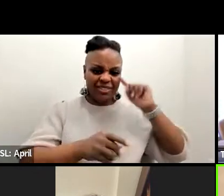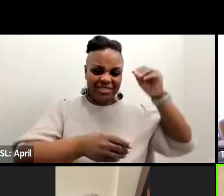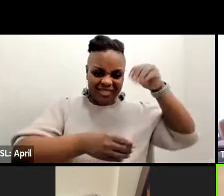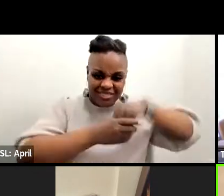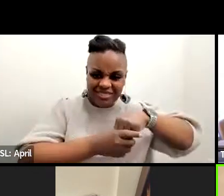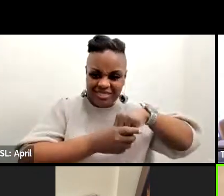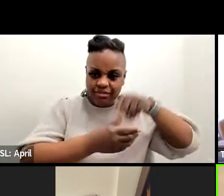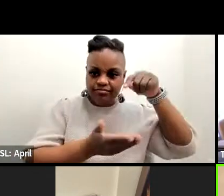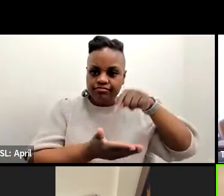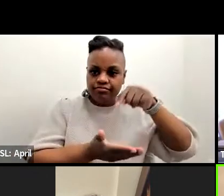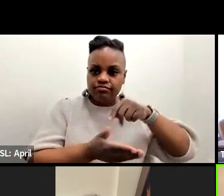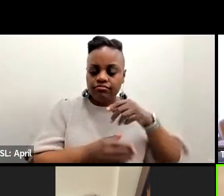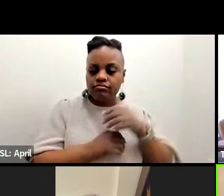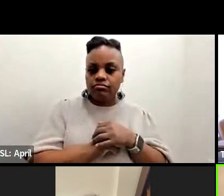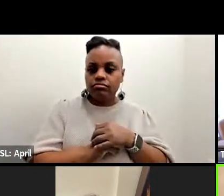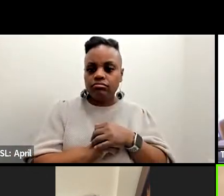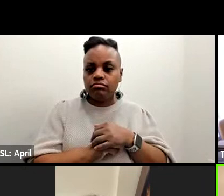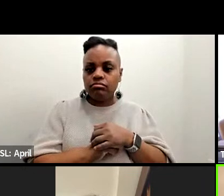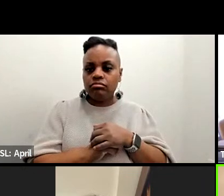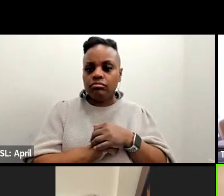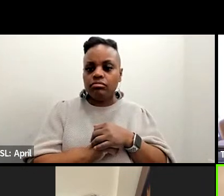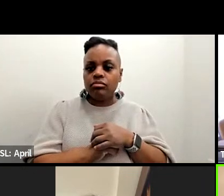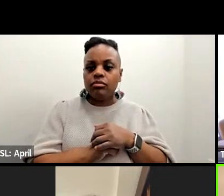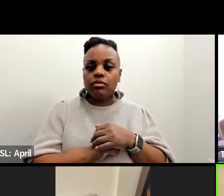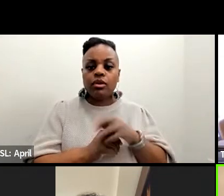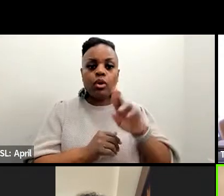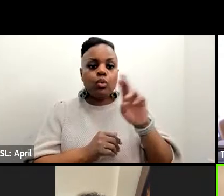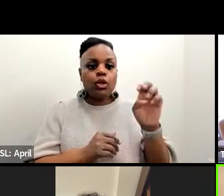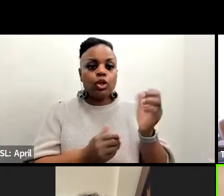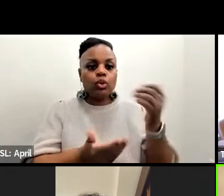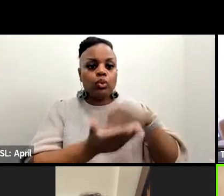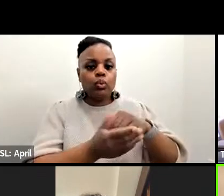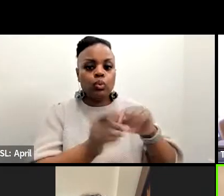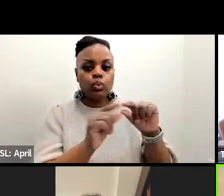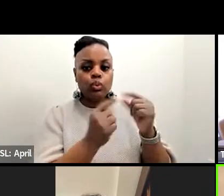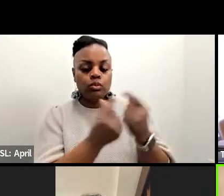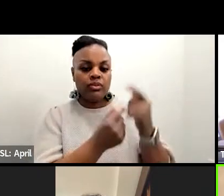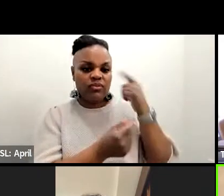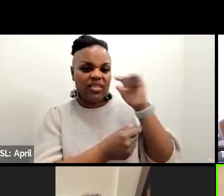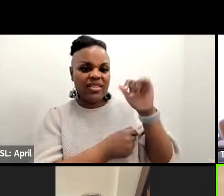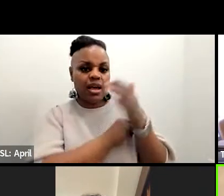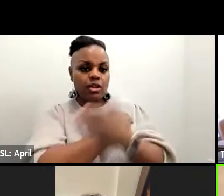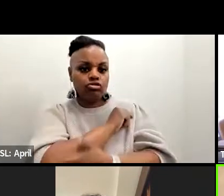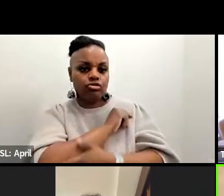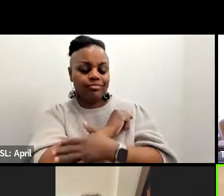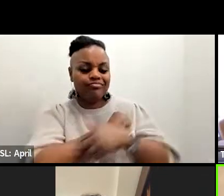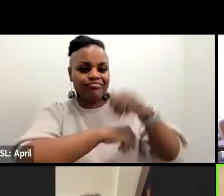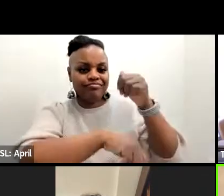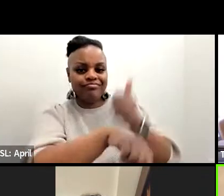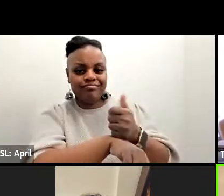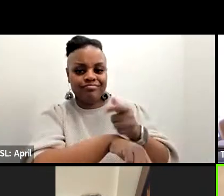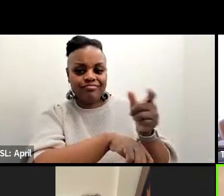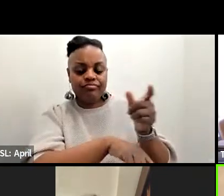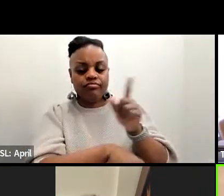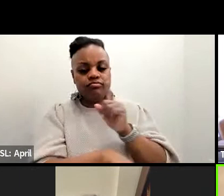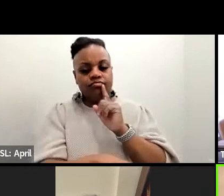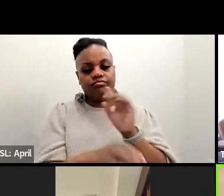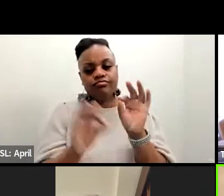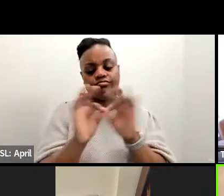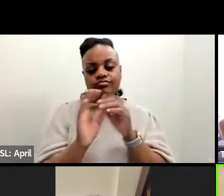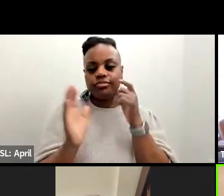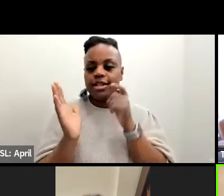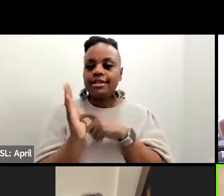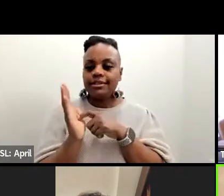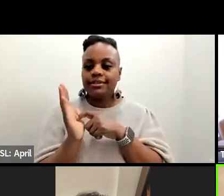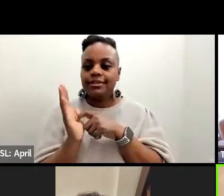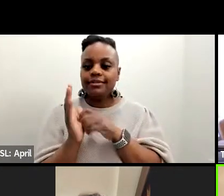after all, yes, they were able to regroup. What's important actually to note here is that, yeah, they resettled in other countries,